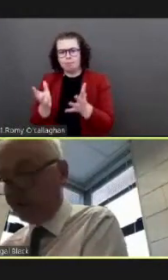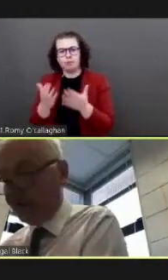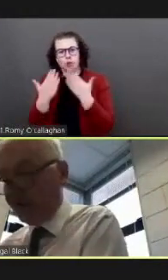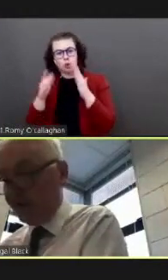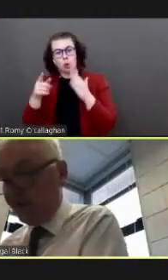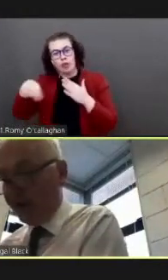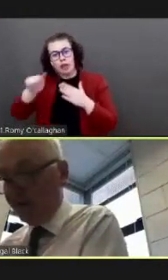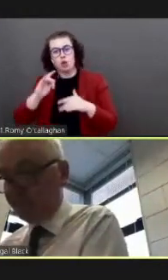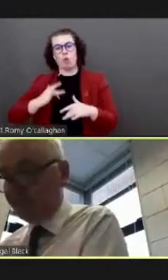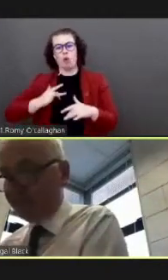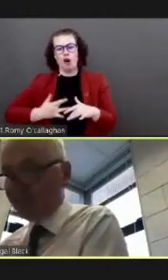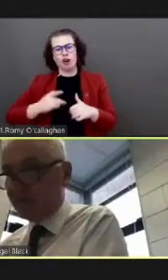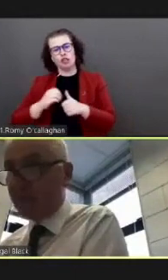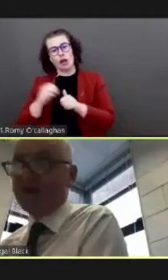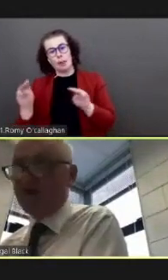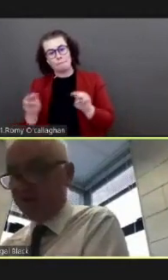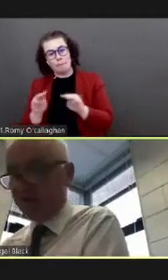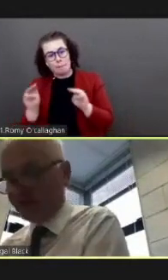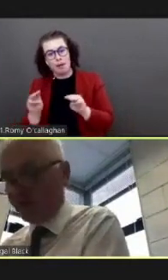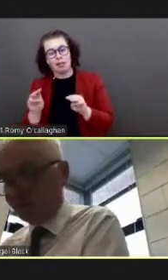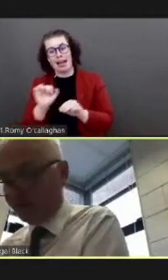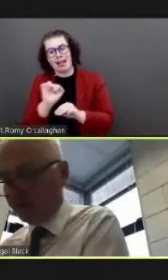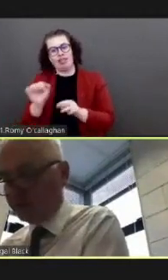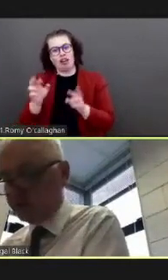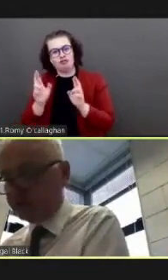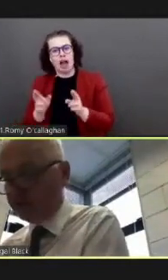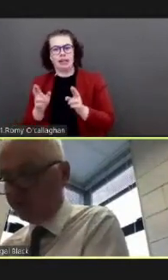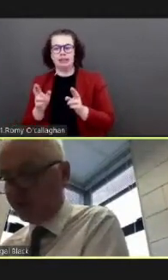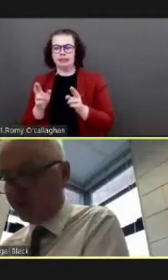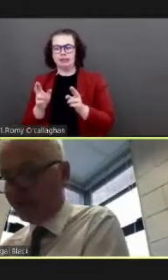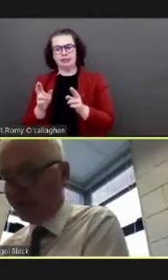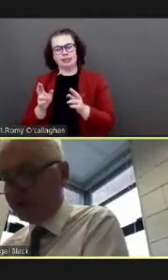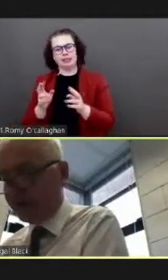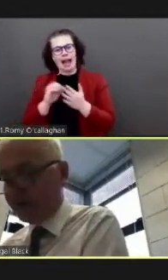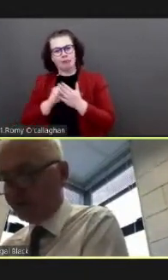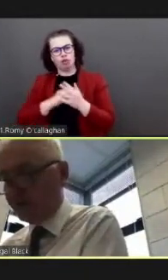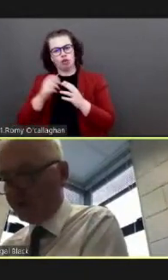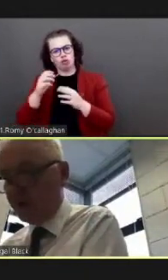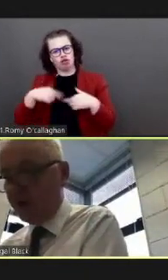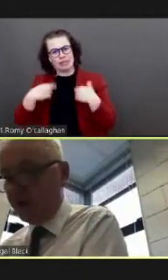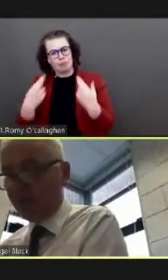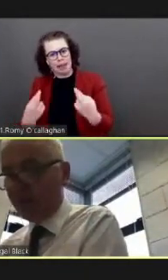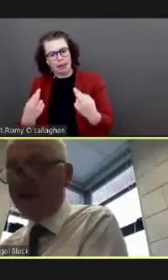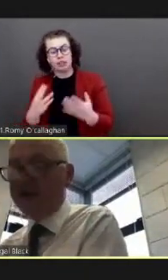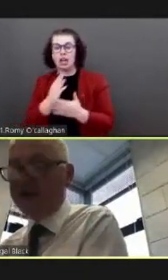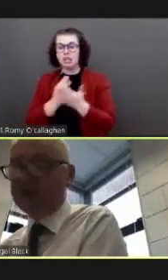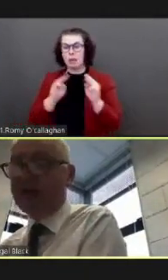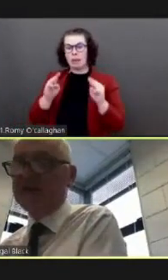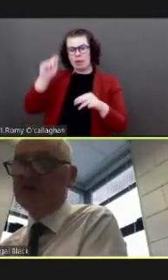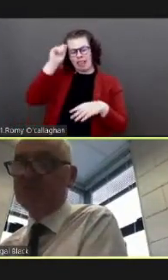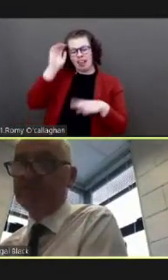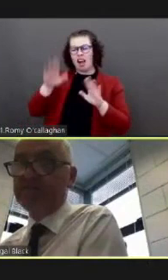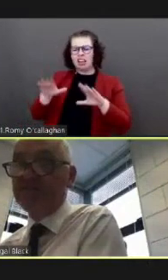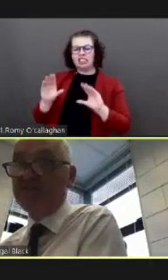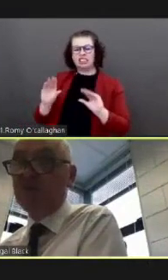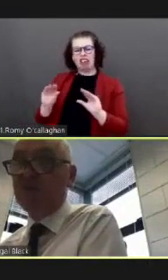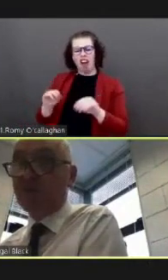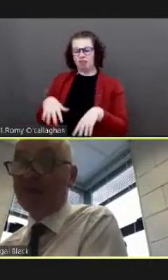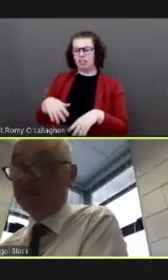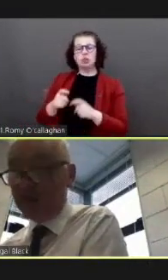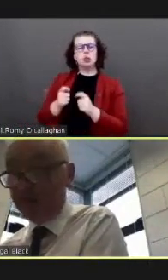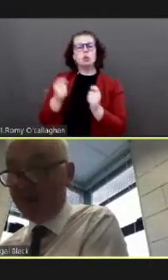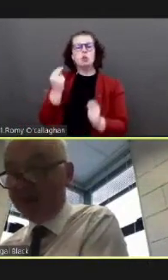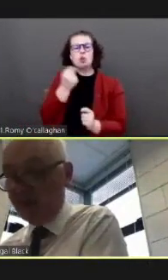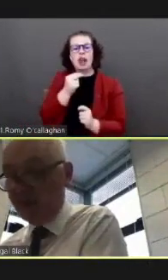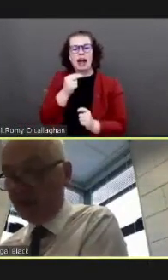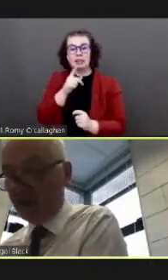rights. Some would argue this is a soft approach. I suppose I take an alternative view. We need to challenge what are essentially